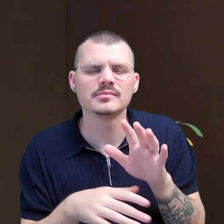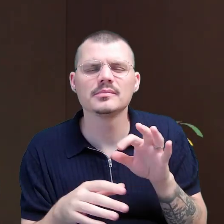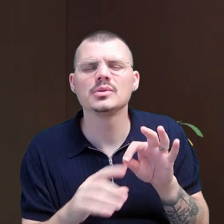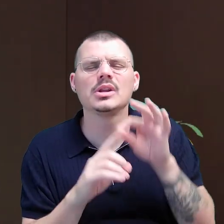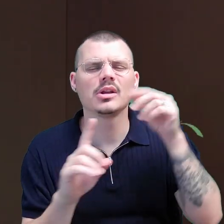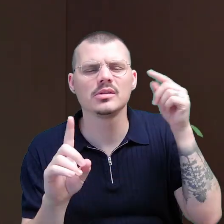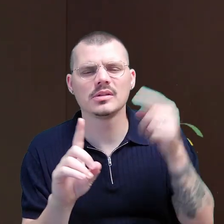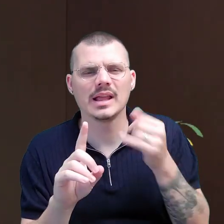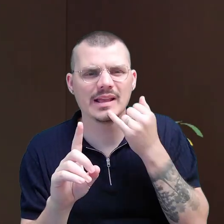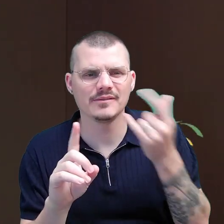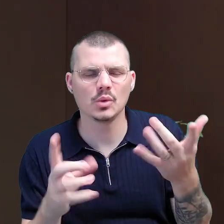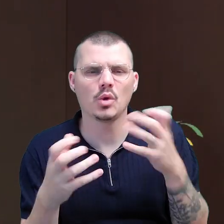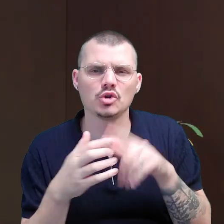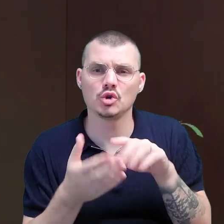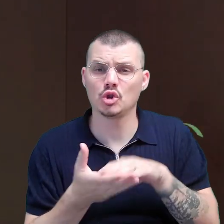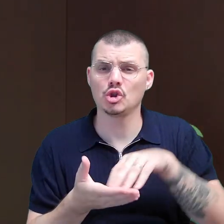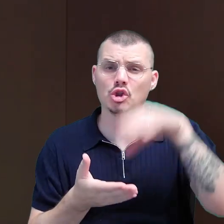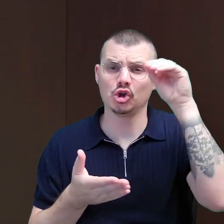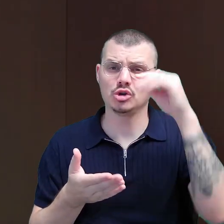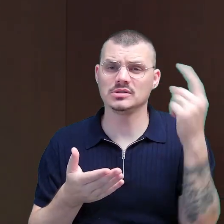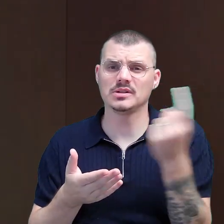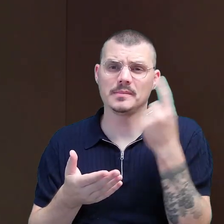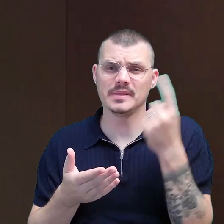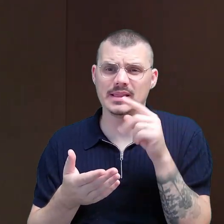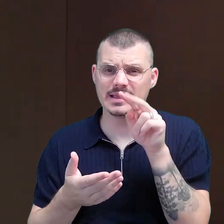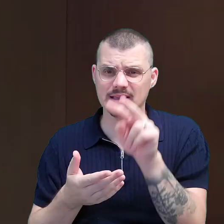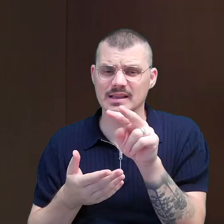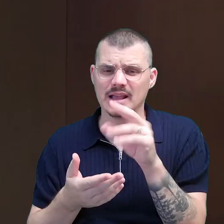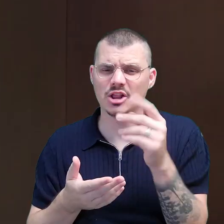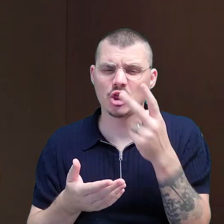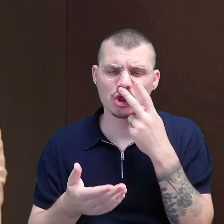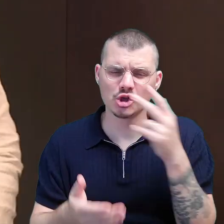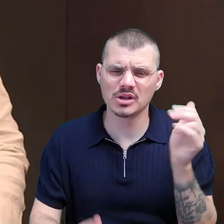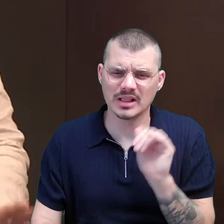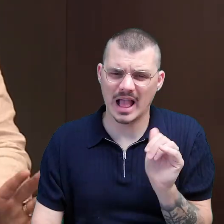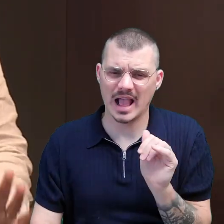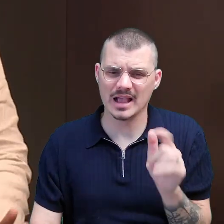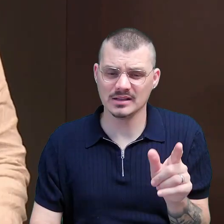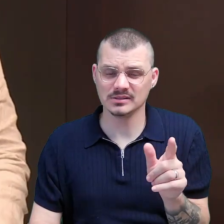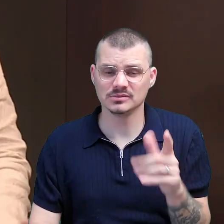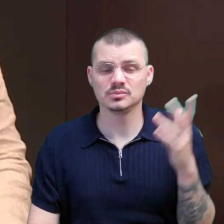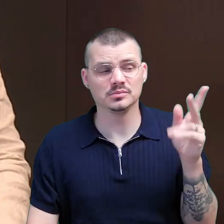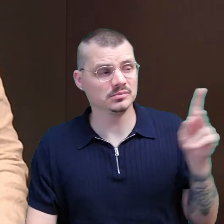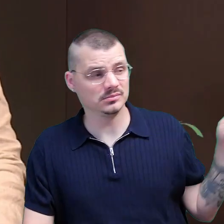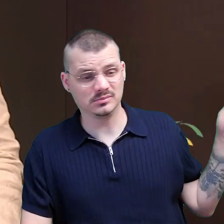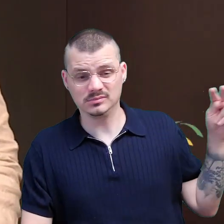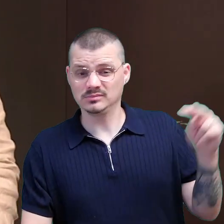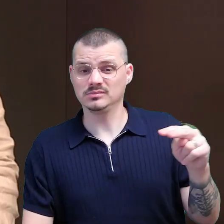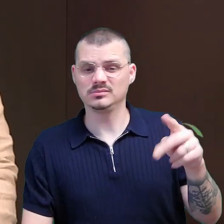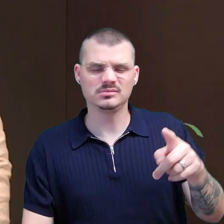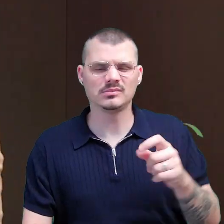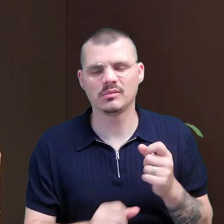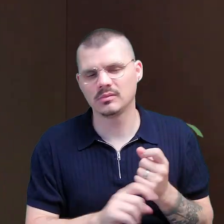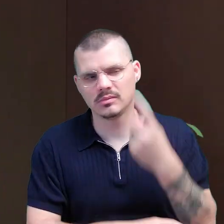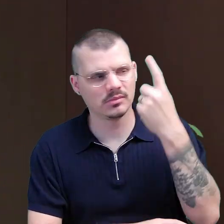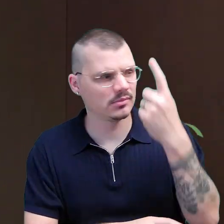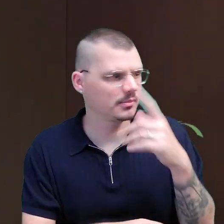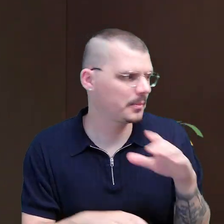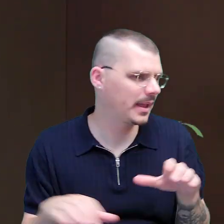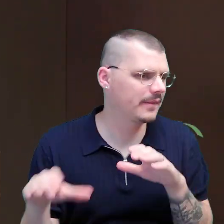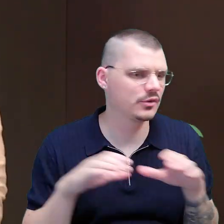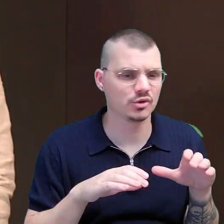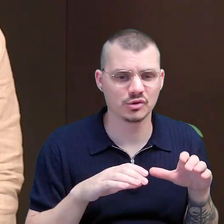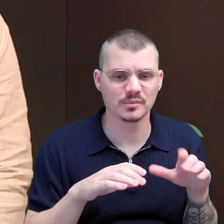let's say, trying to learn something, and it looks like it's what people will call off-task